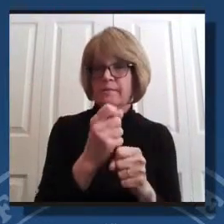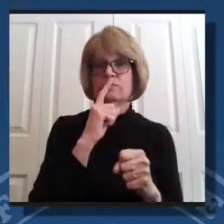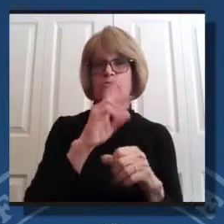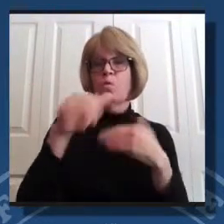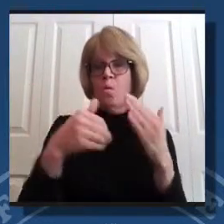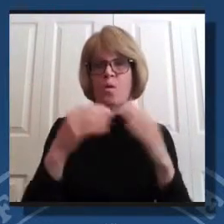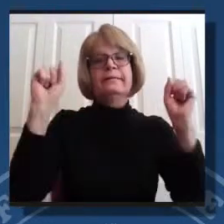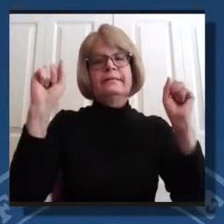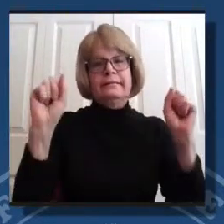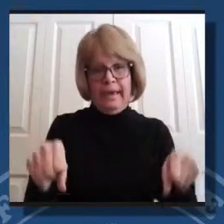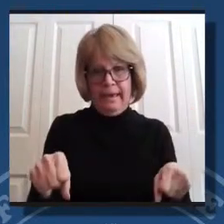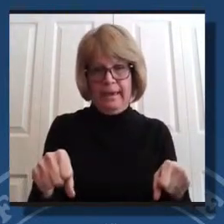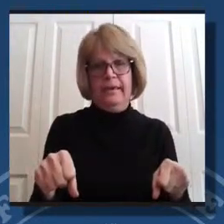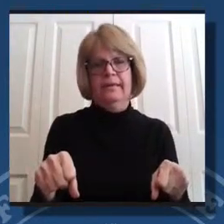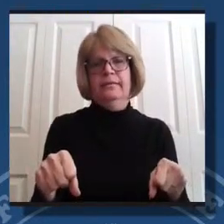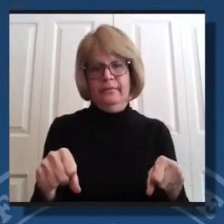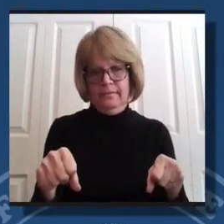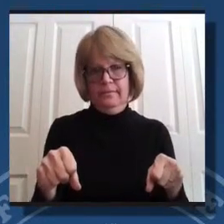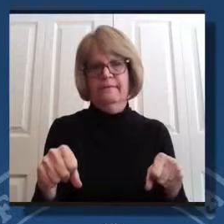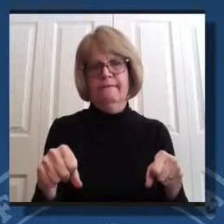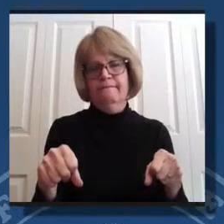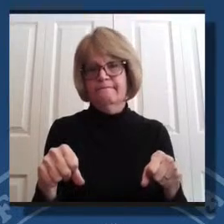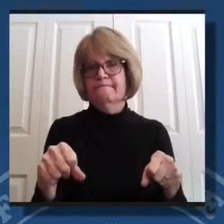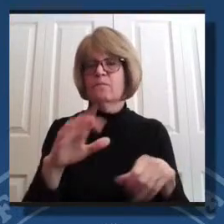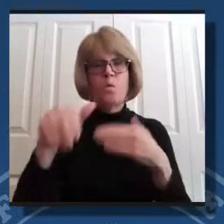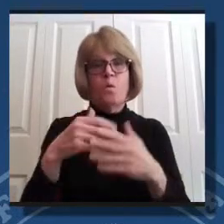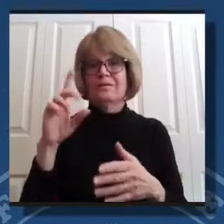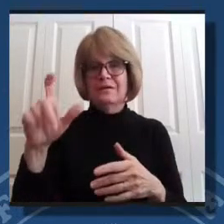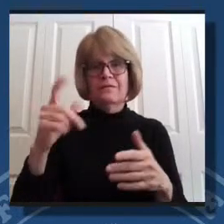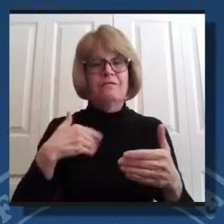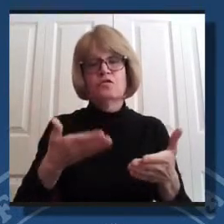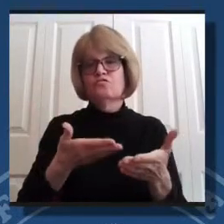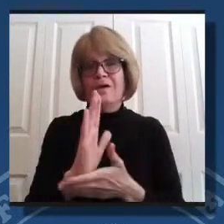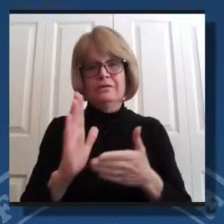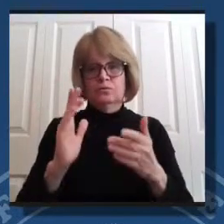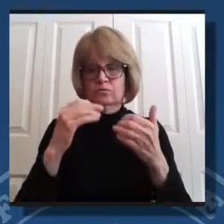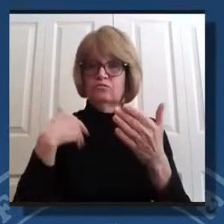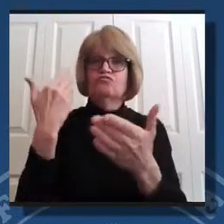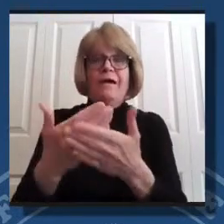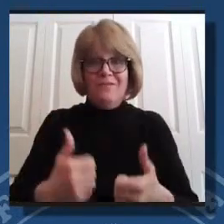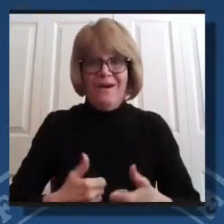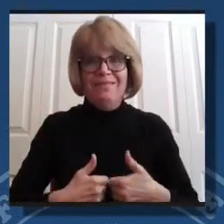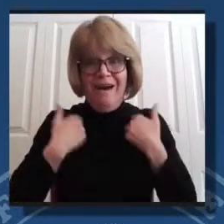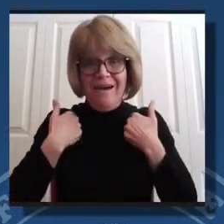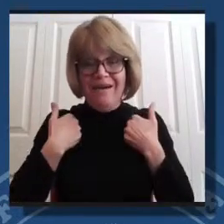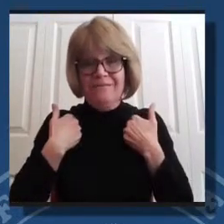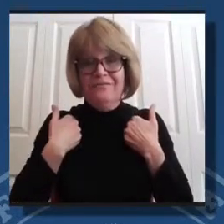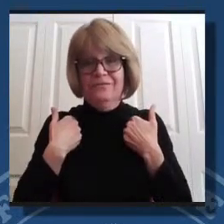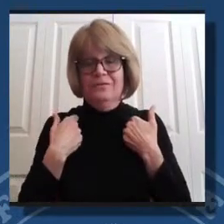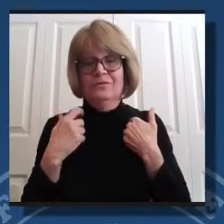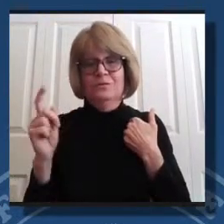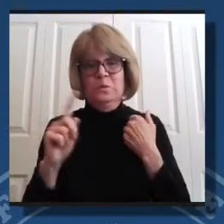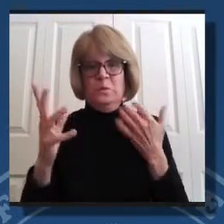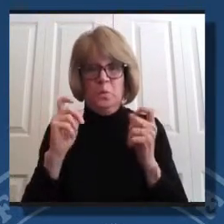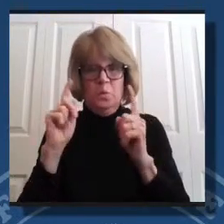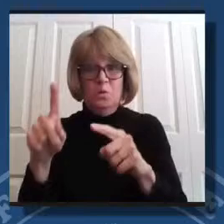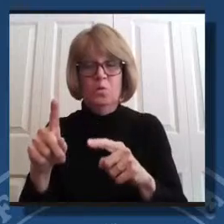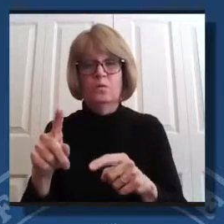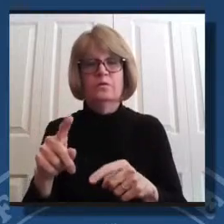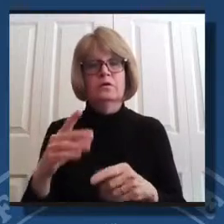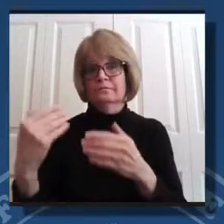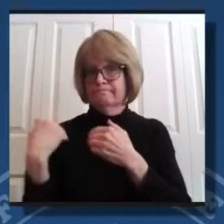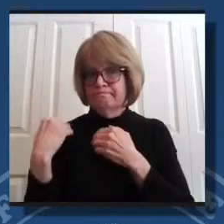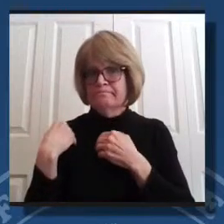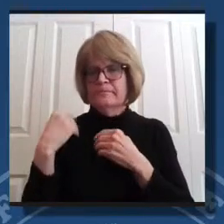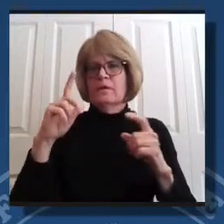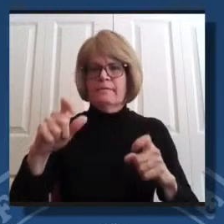do that all Delawareans have a right to arrive alive at their destination. And that takes responsible, mindful driving.